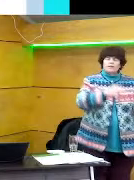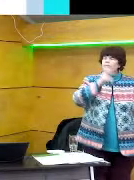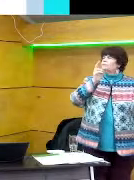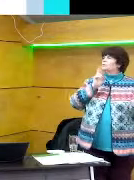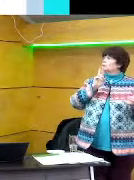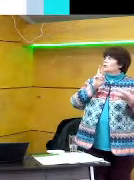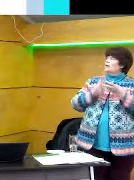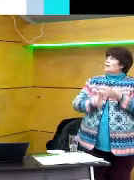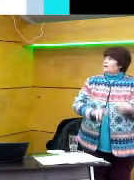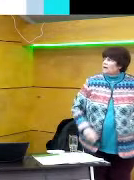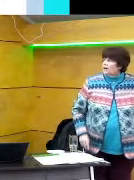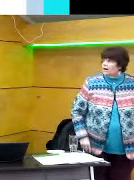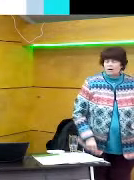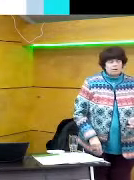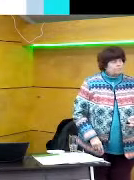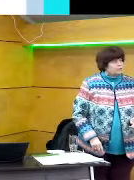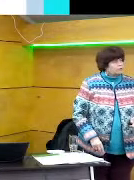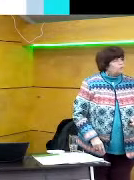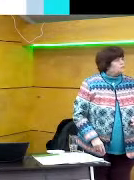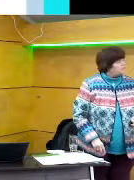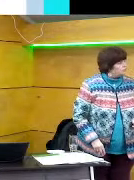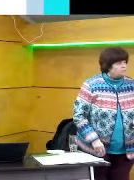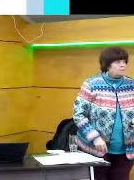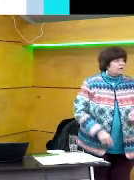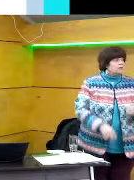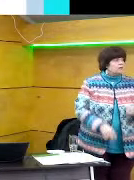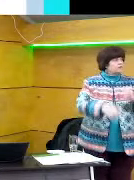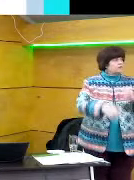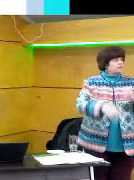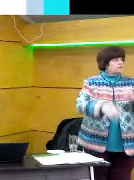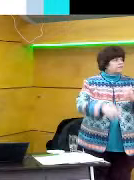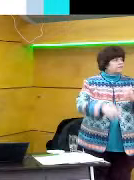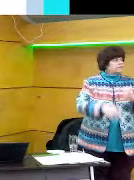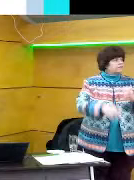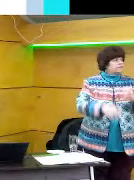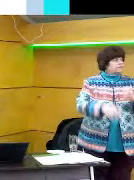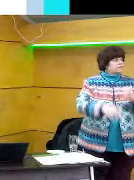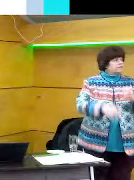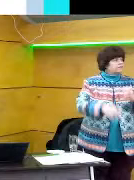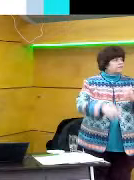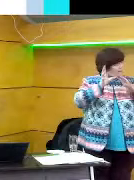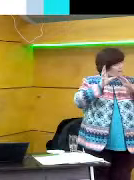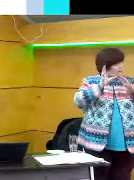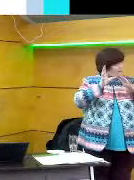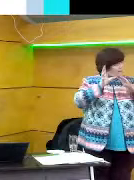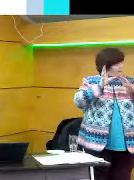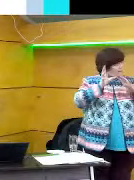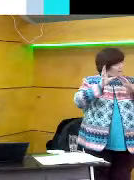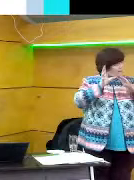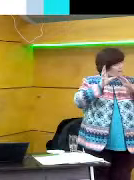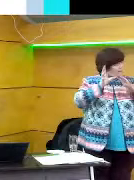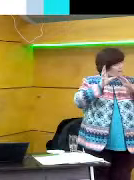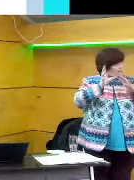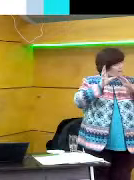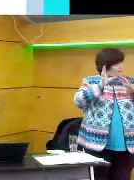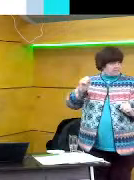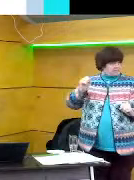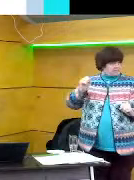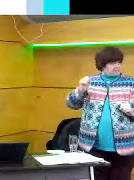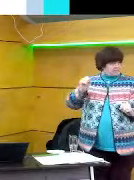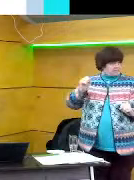we're looking for quotation marks, question marks, and they highlight